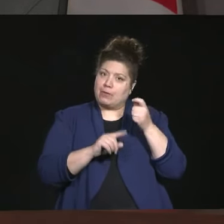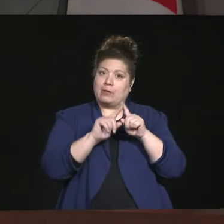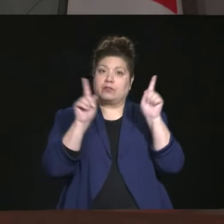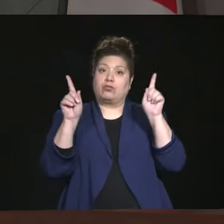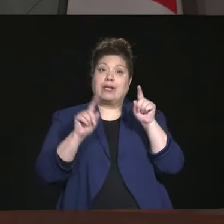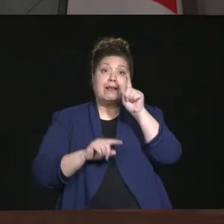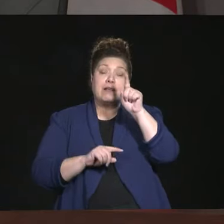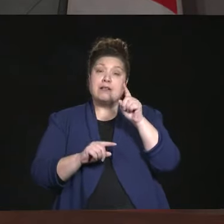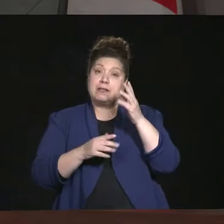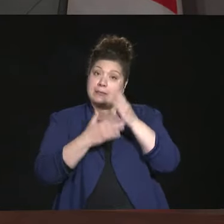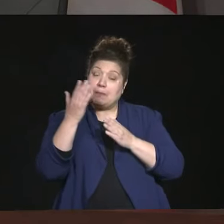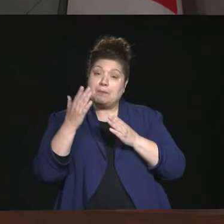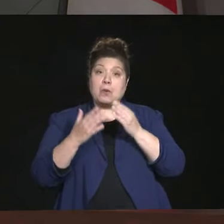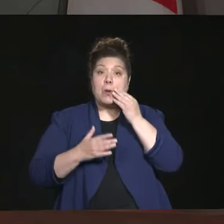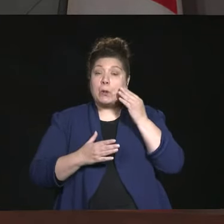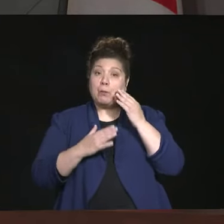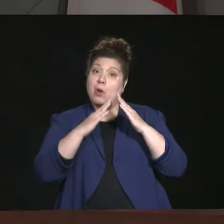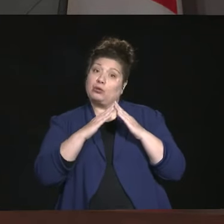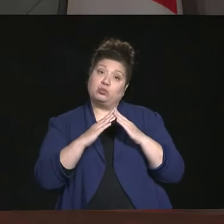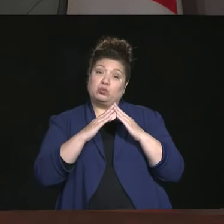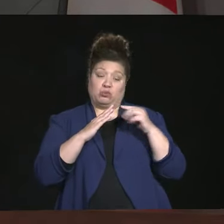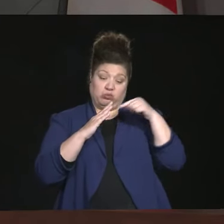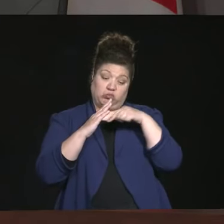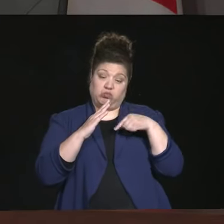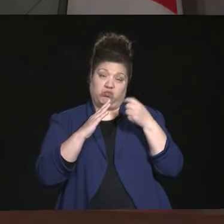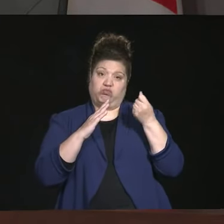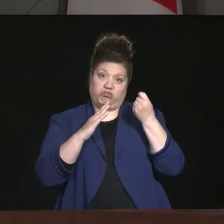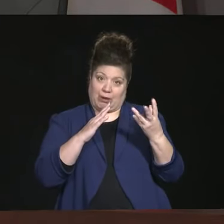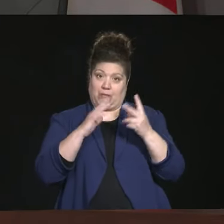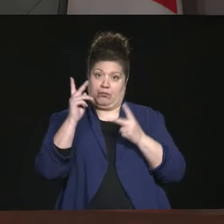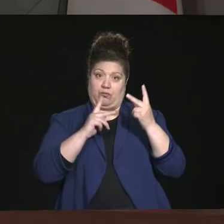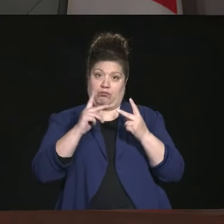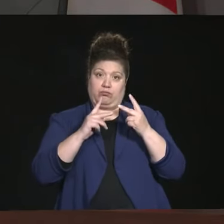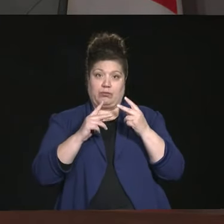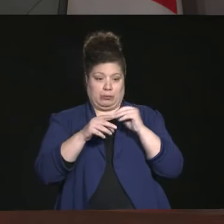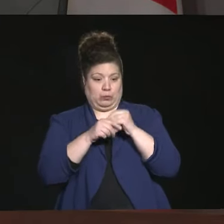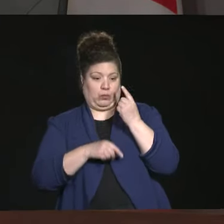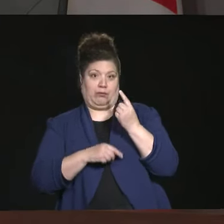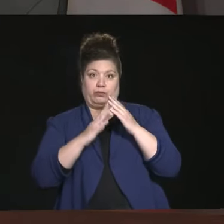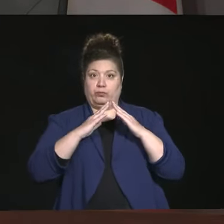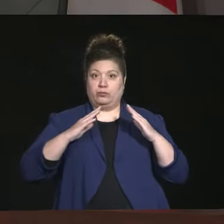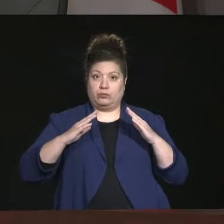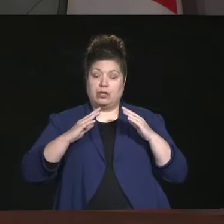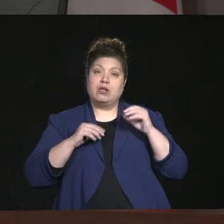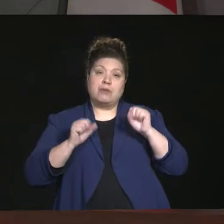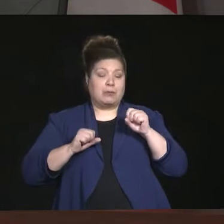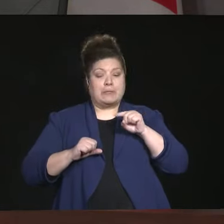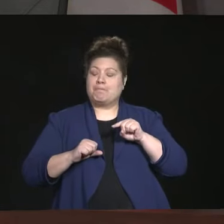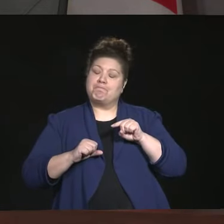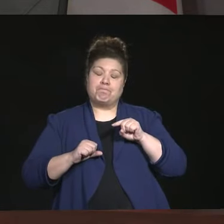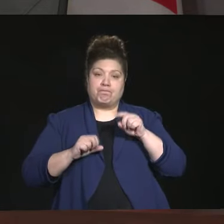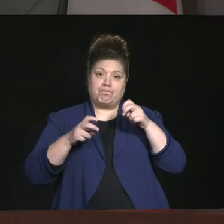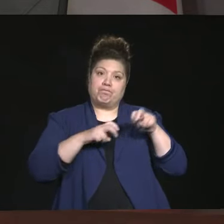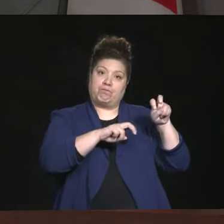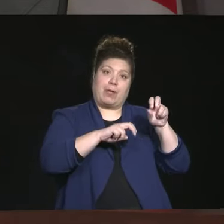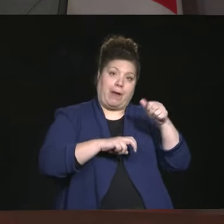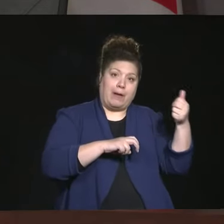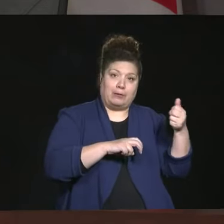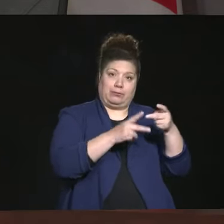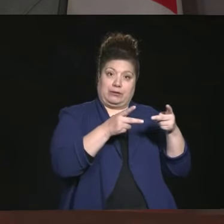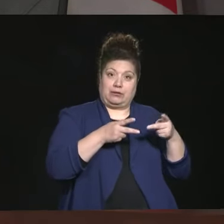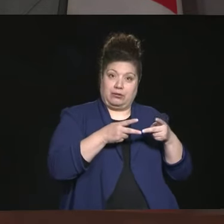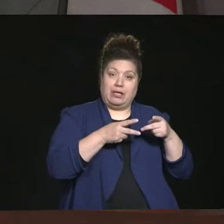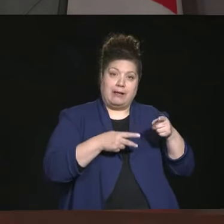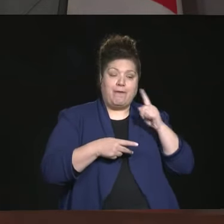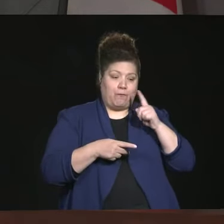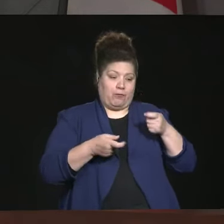conditions, looking for alternative sites, for example, in managing their situation. And also the health system